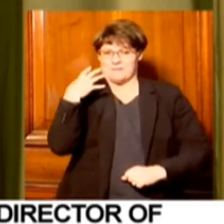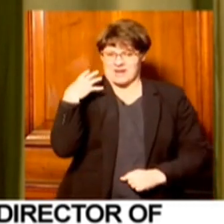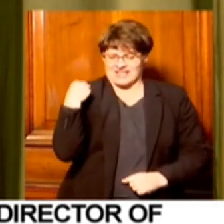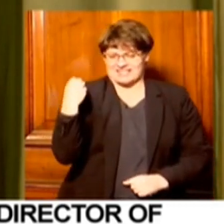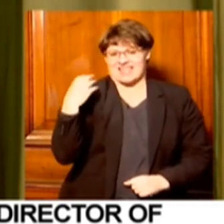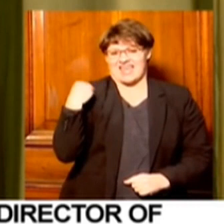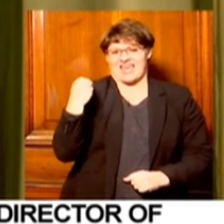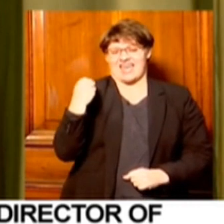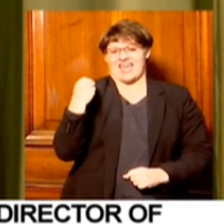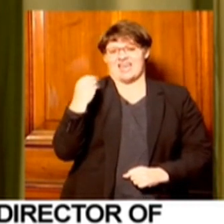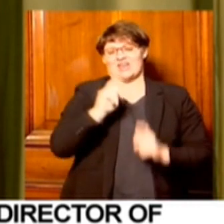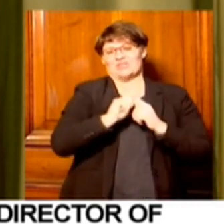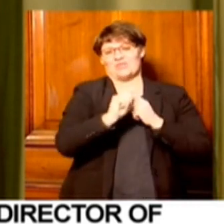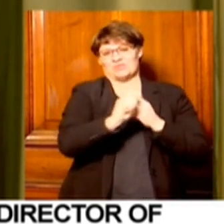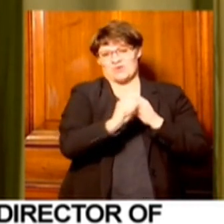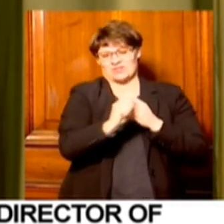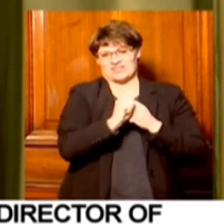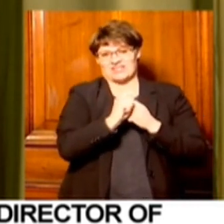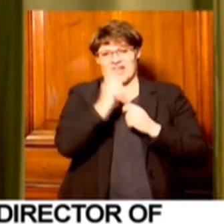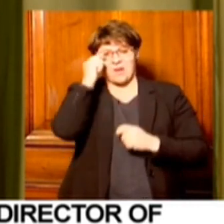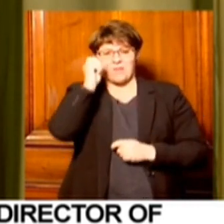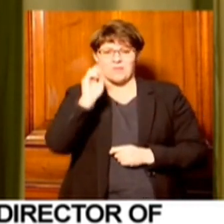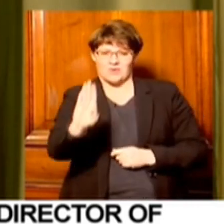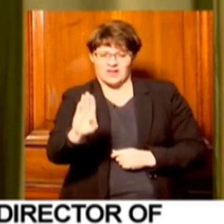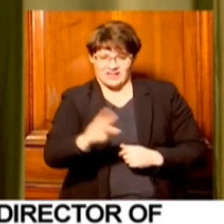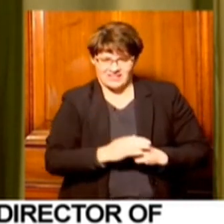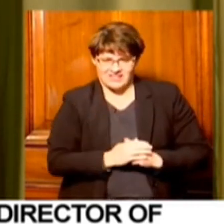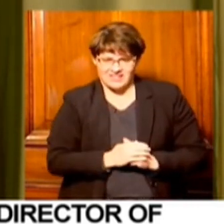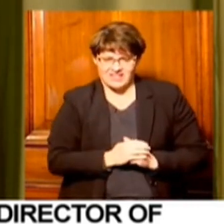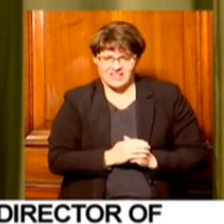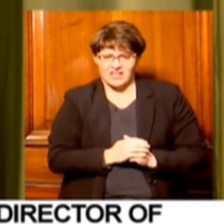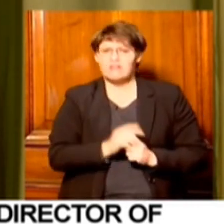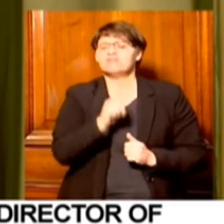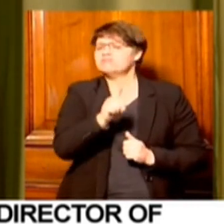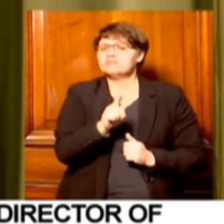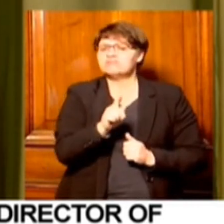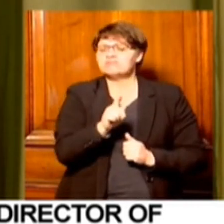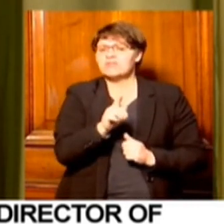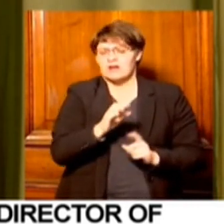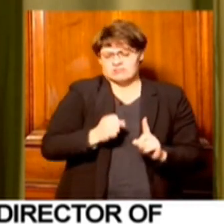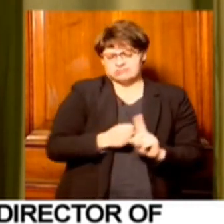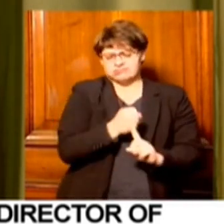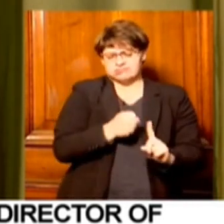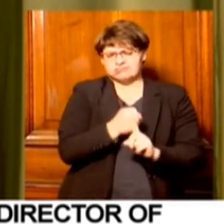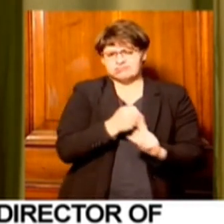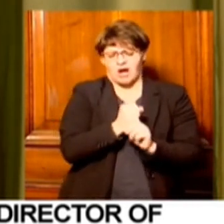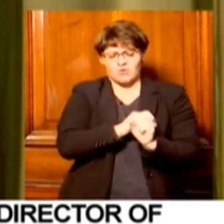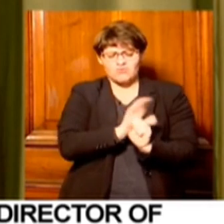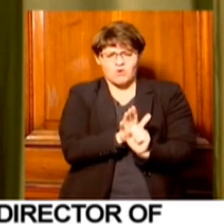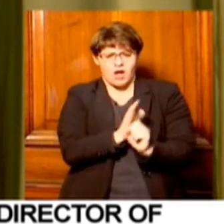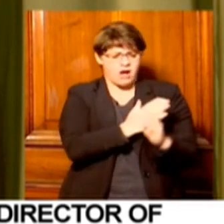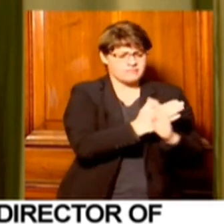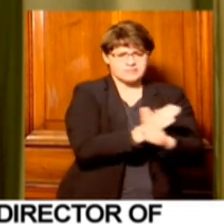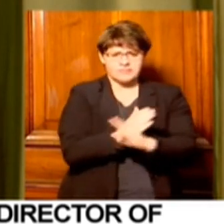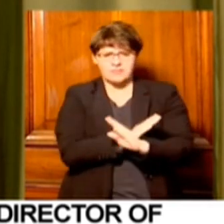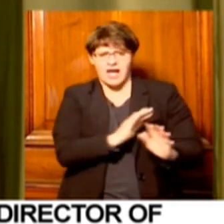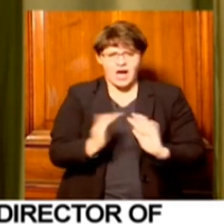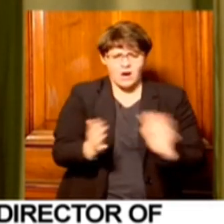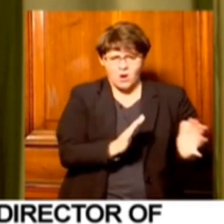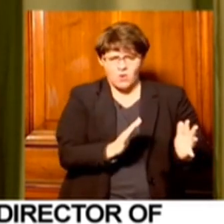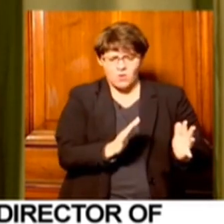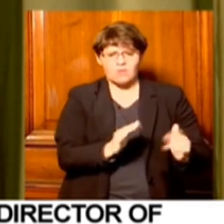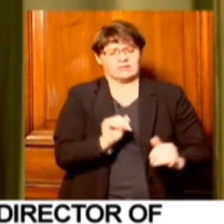Fikile Mbalula, to speak to us what measures are we taking to combat the spread of disease in the transport